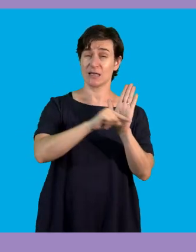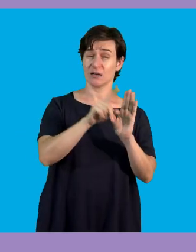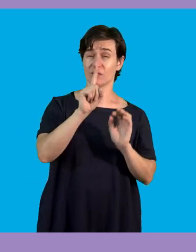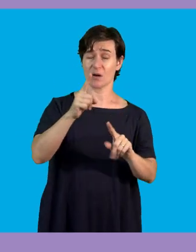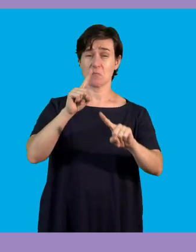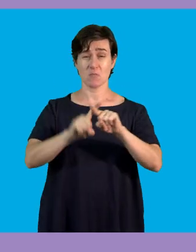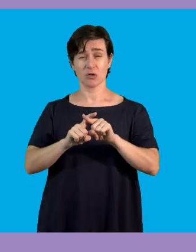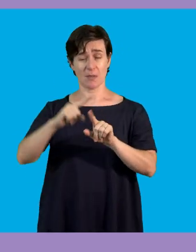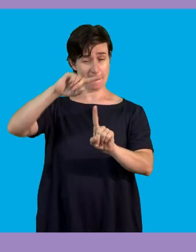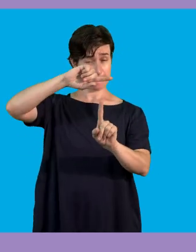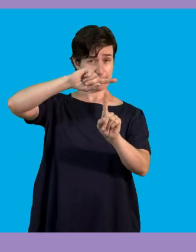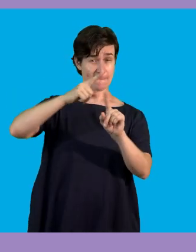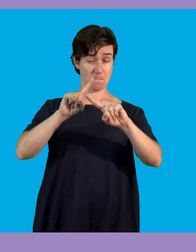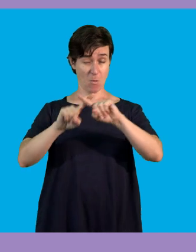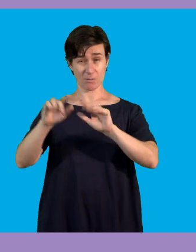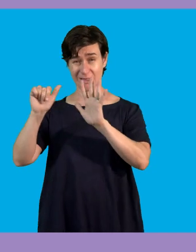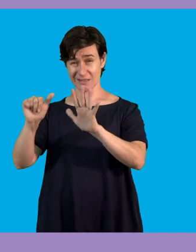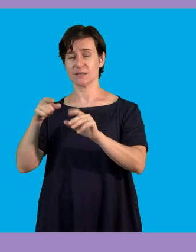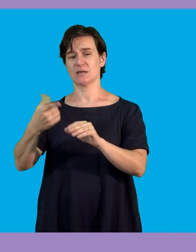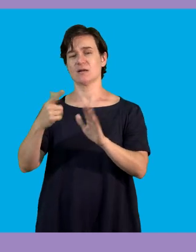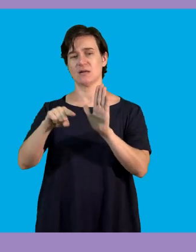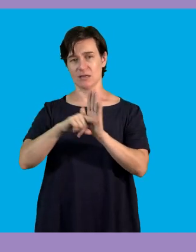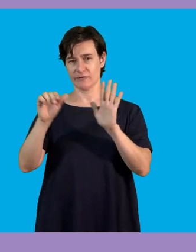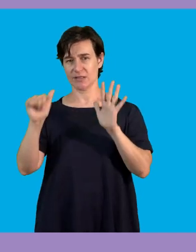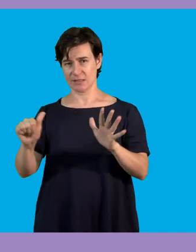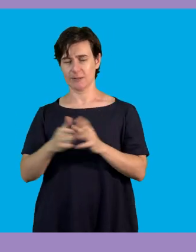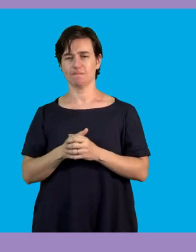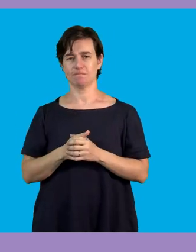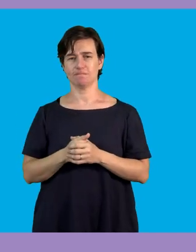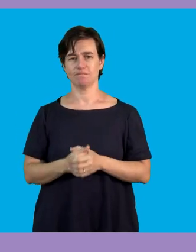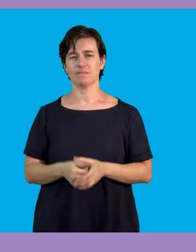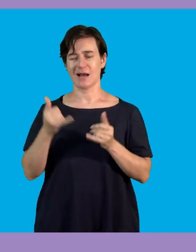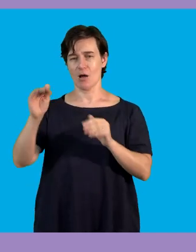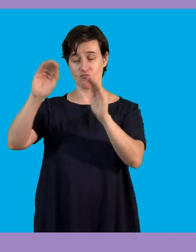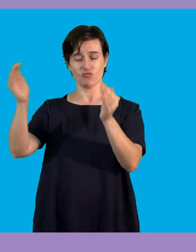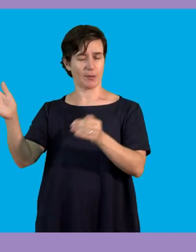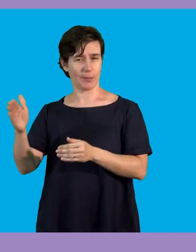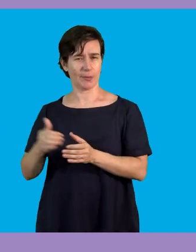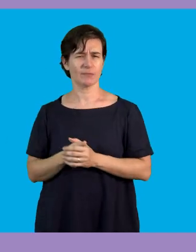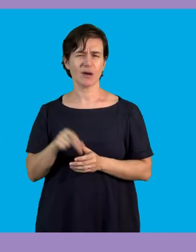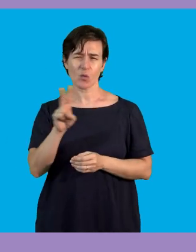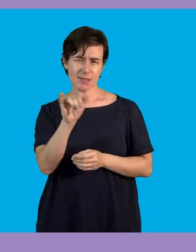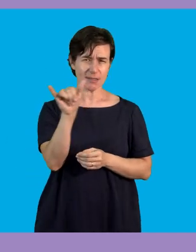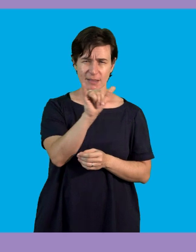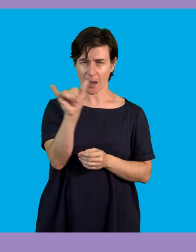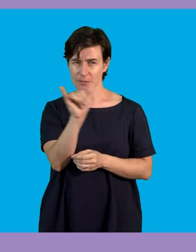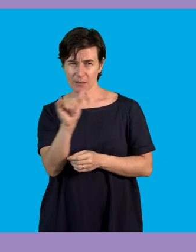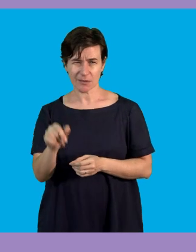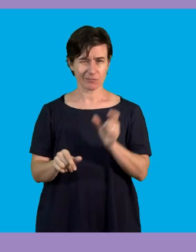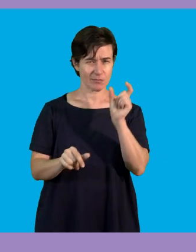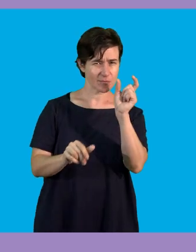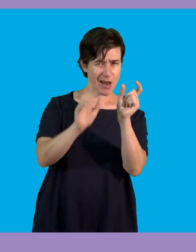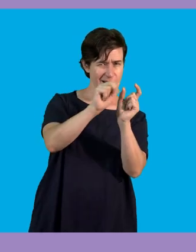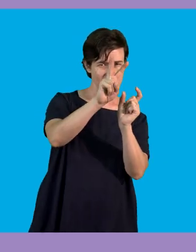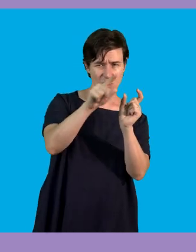multiplied by positive 6 is negative 6. Now we can look for our like terms. There's a squared there, there's